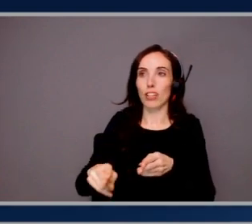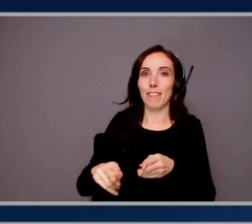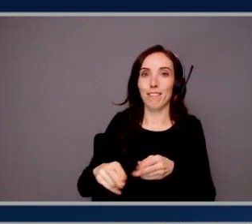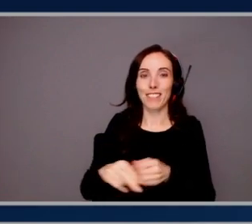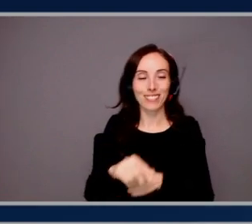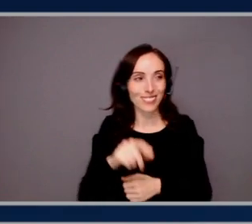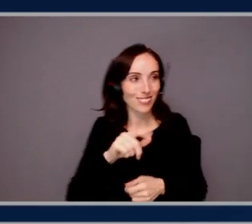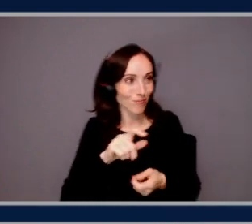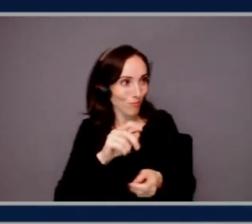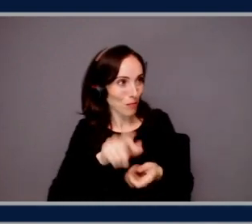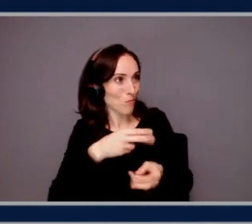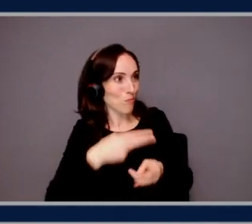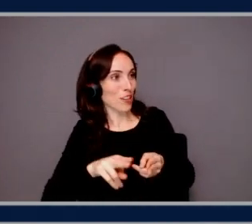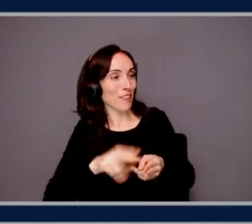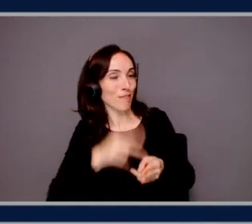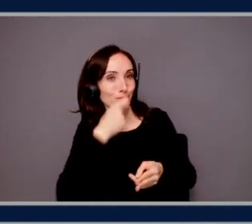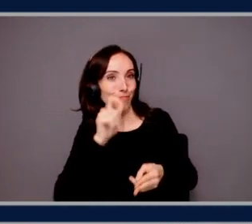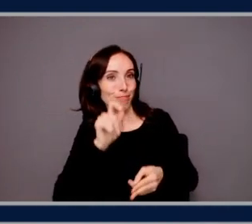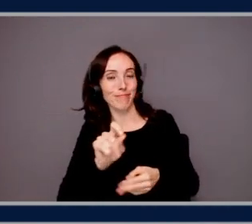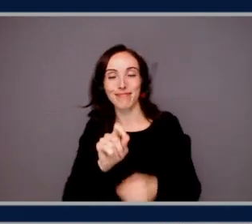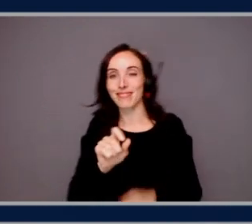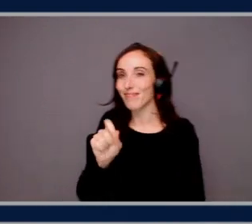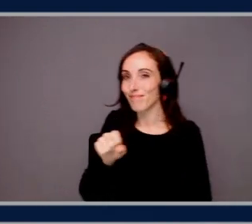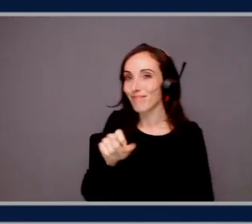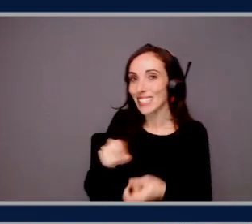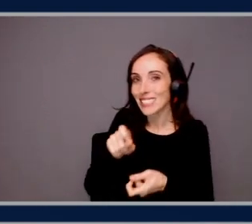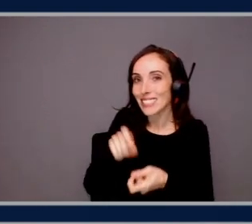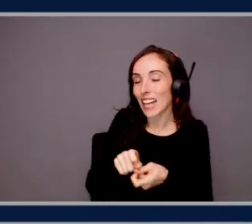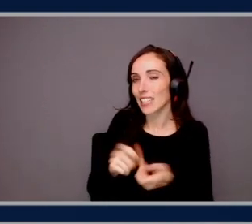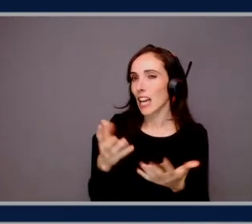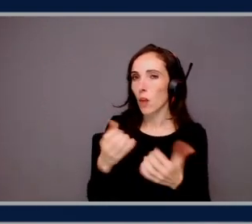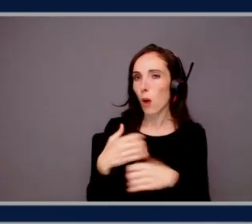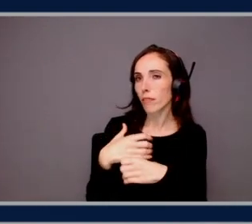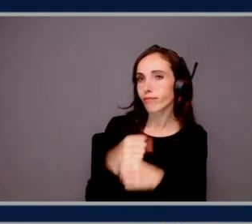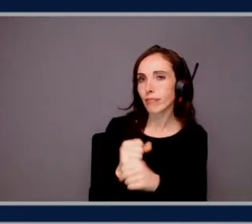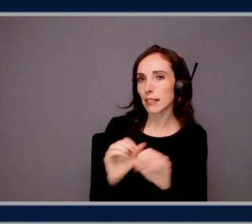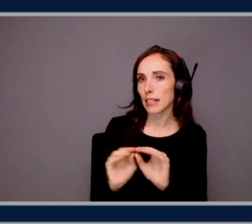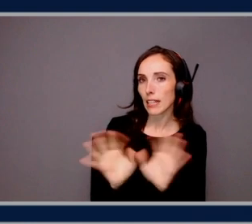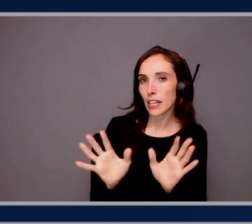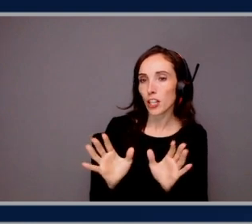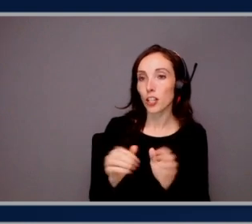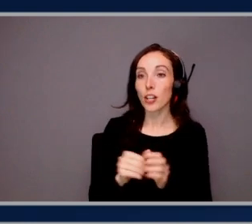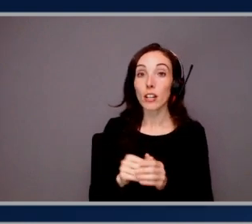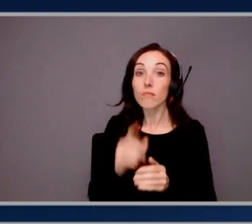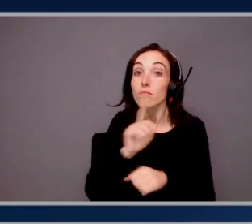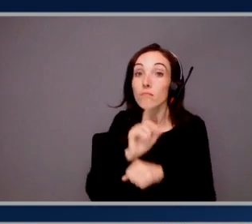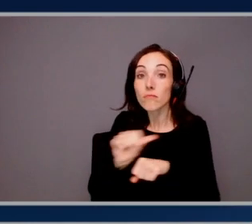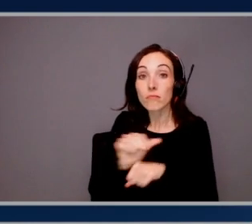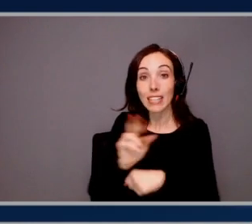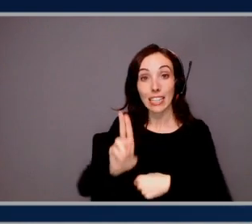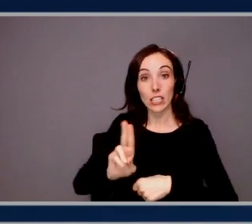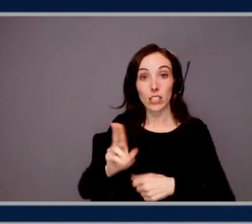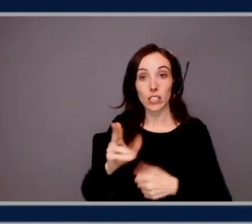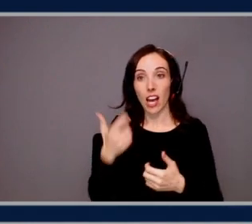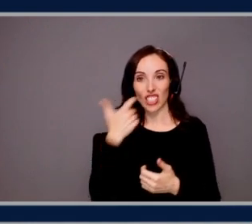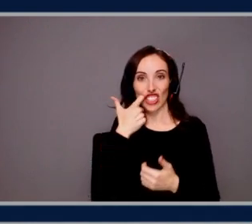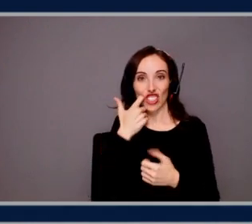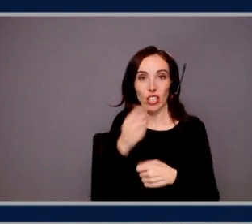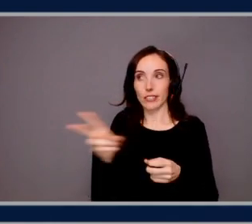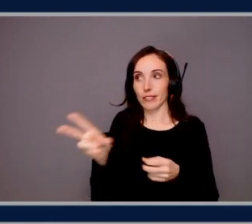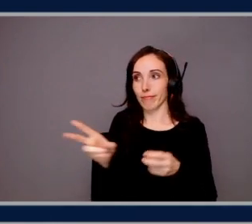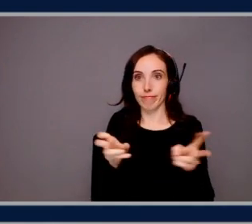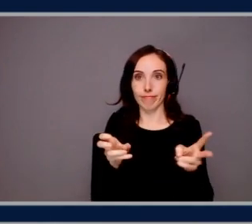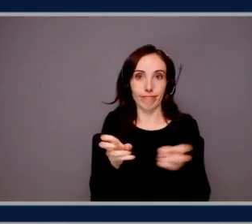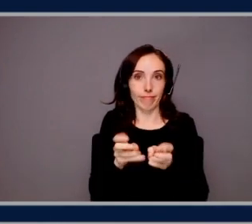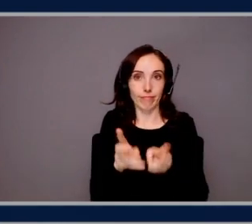exactly. I really want very quickly. And what's happening is that it is actually using, I just used both the web pages.